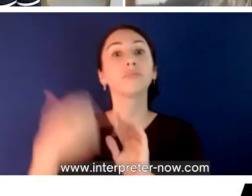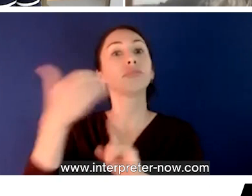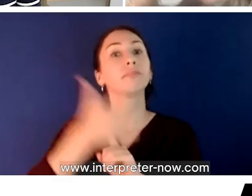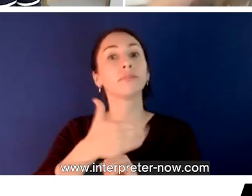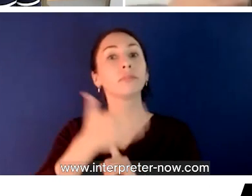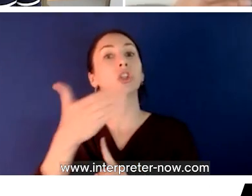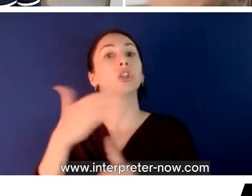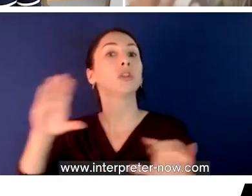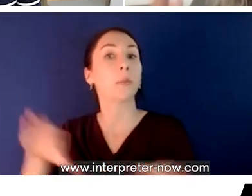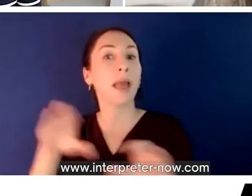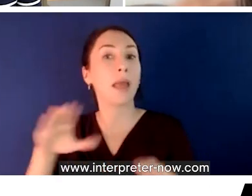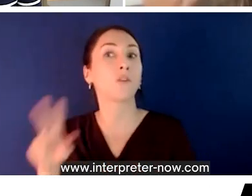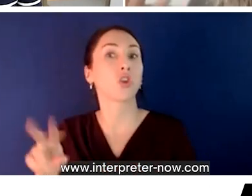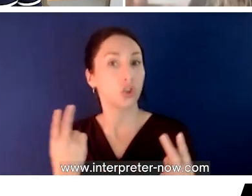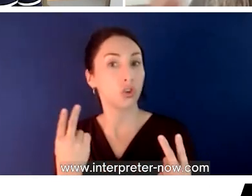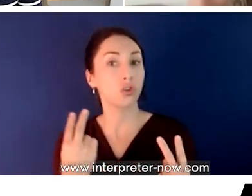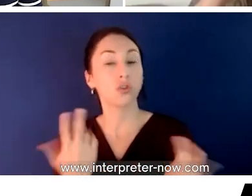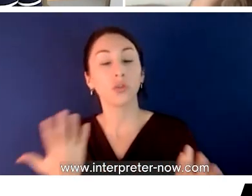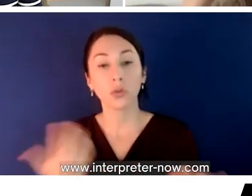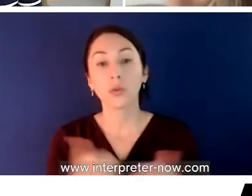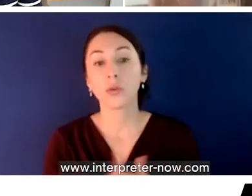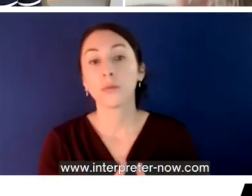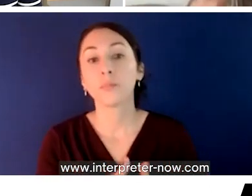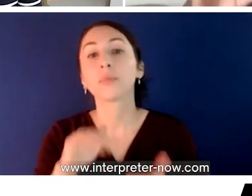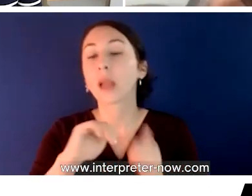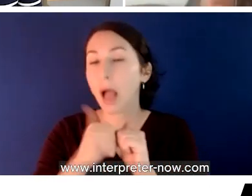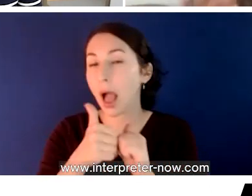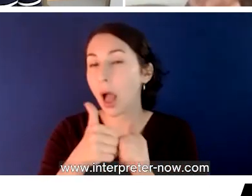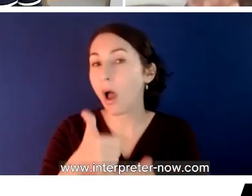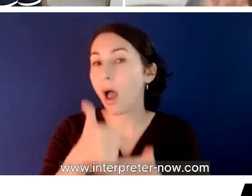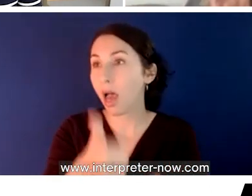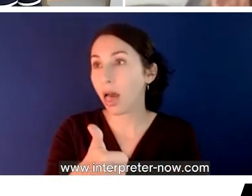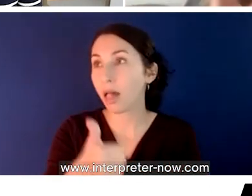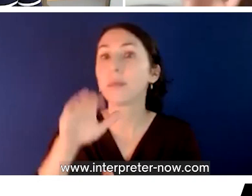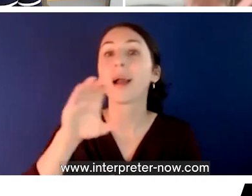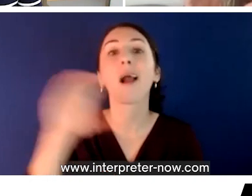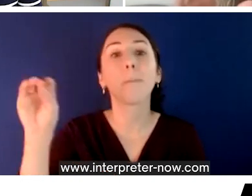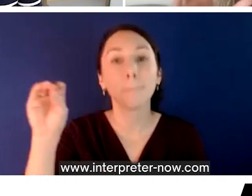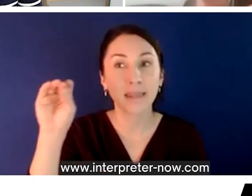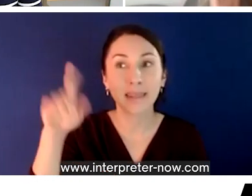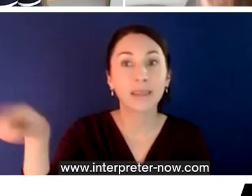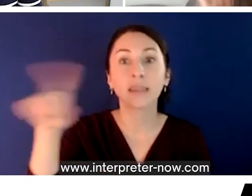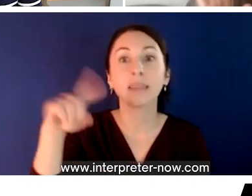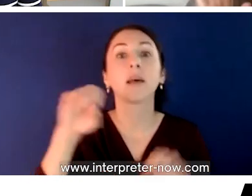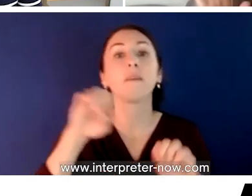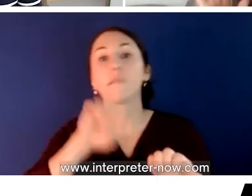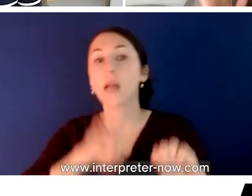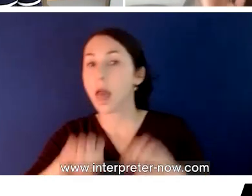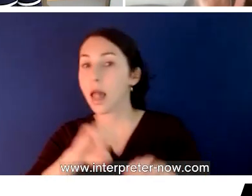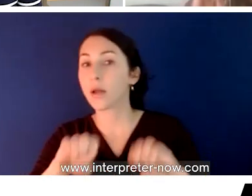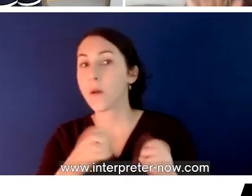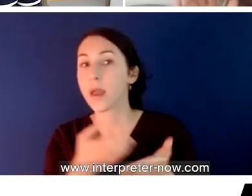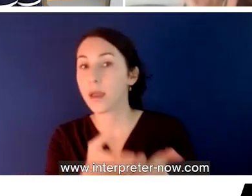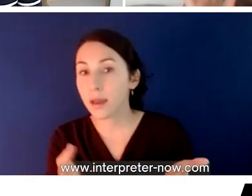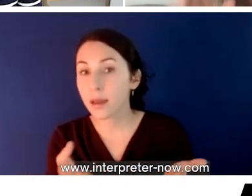behaviors or again, role modeling and exemplifying good behaviors, right? And so that's for me, the other win is like,